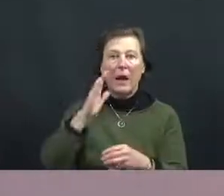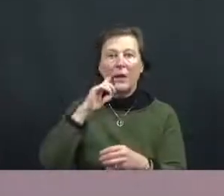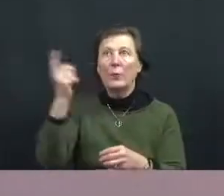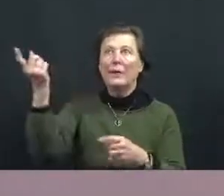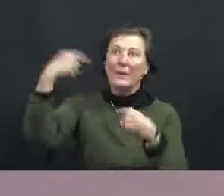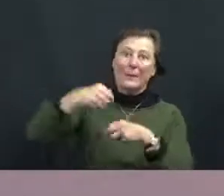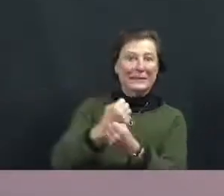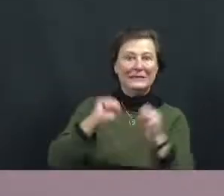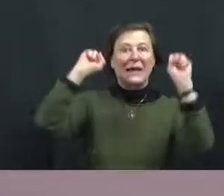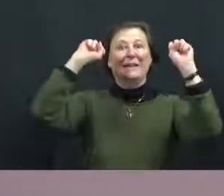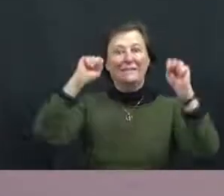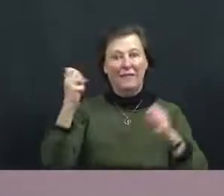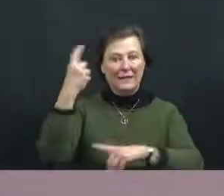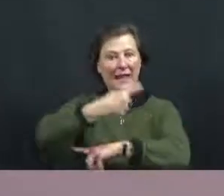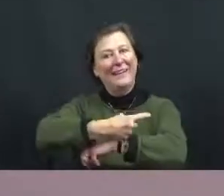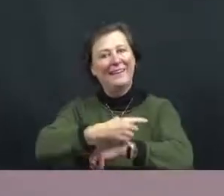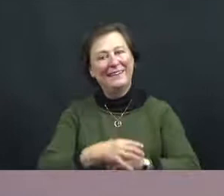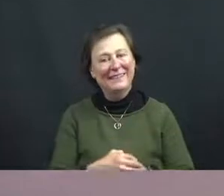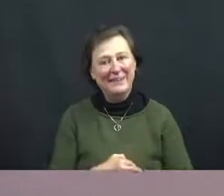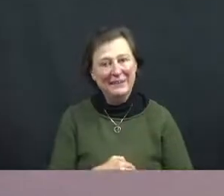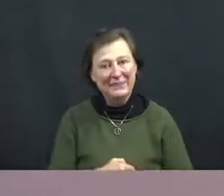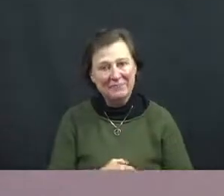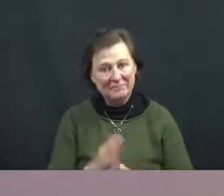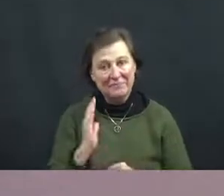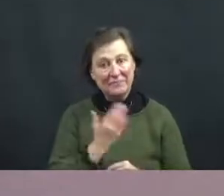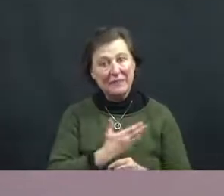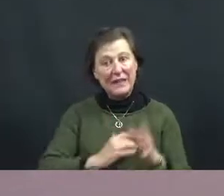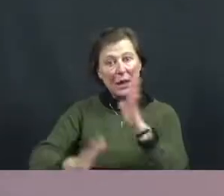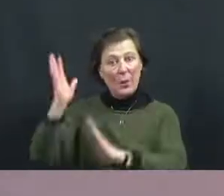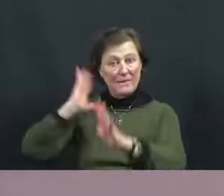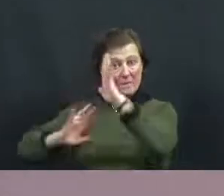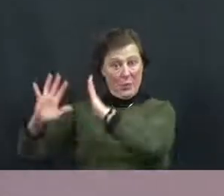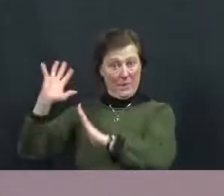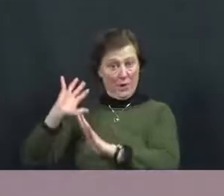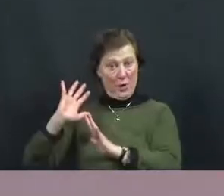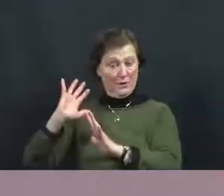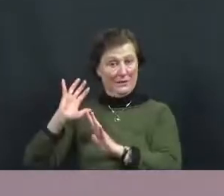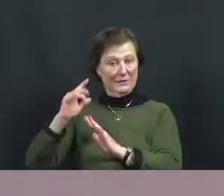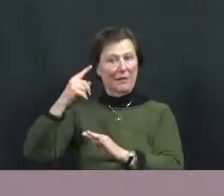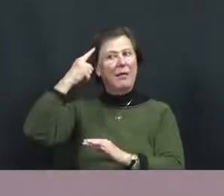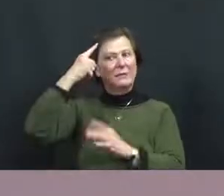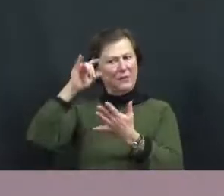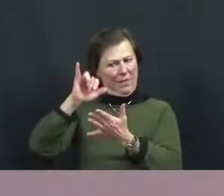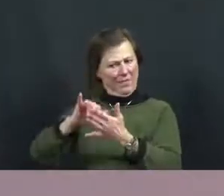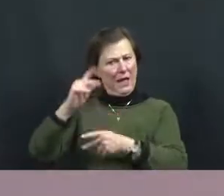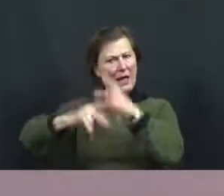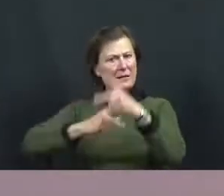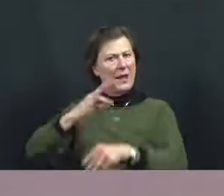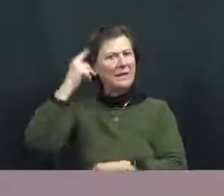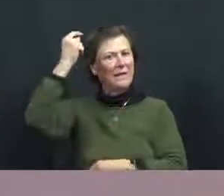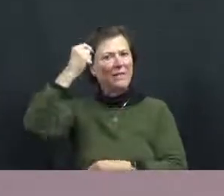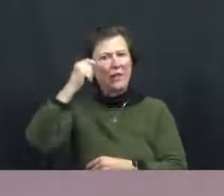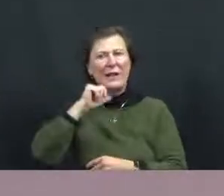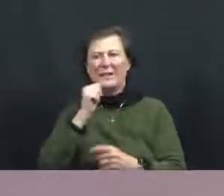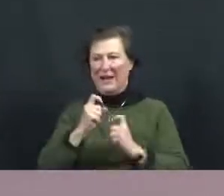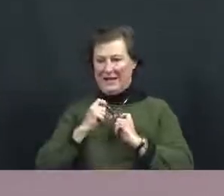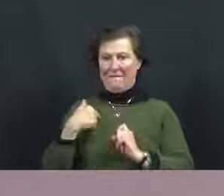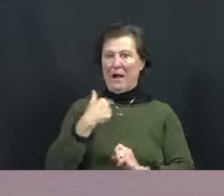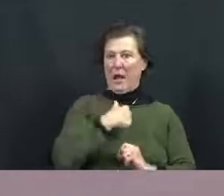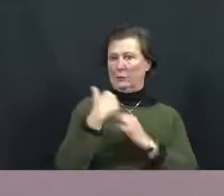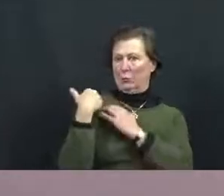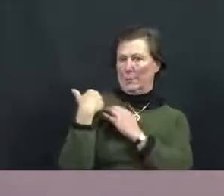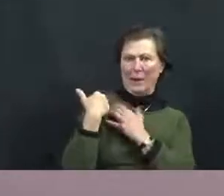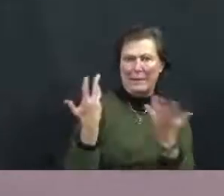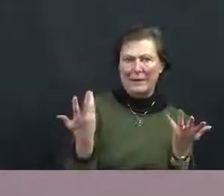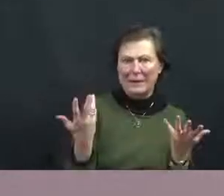day. And our spiritual forebears considered this kind of theology that didn't give us anything to do and had a poor